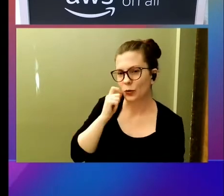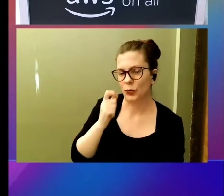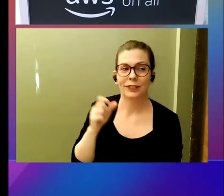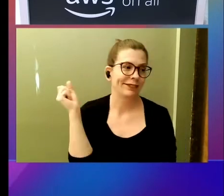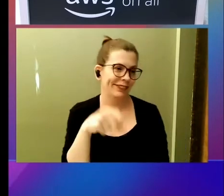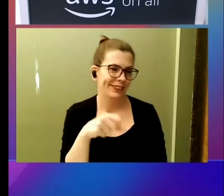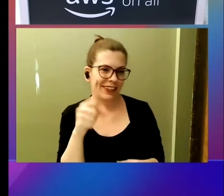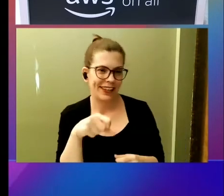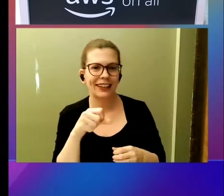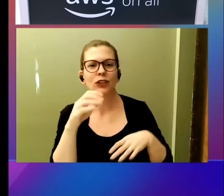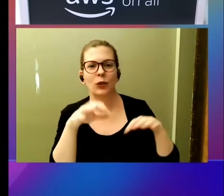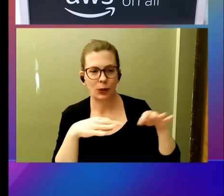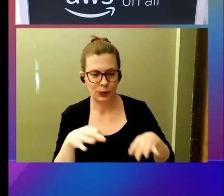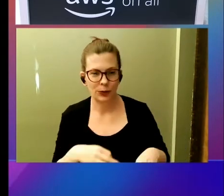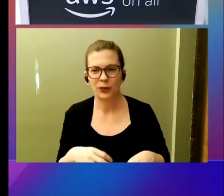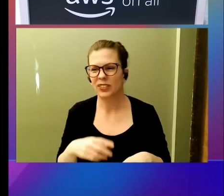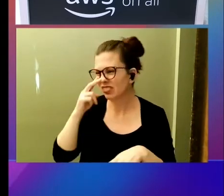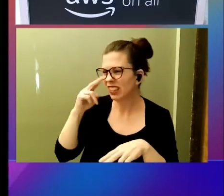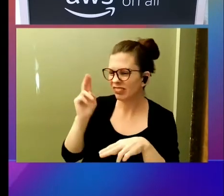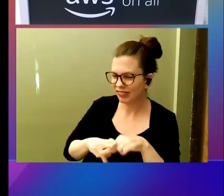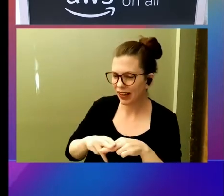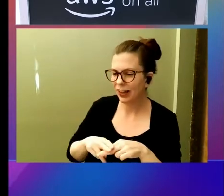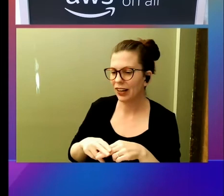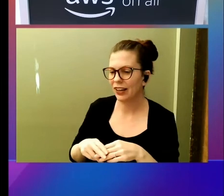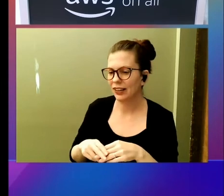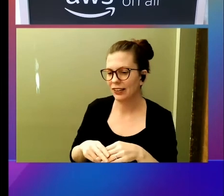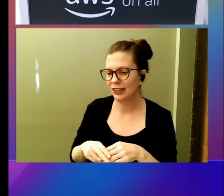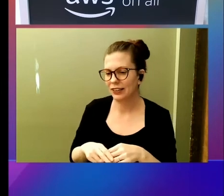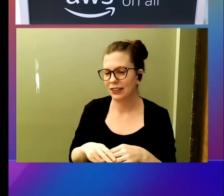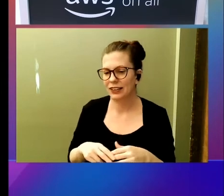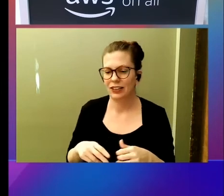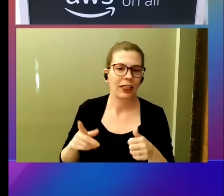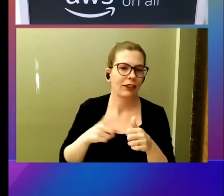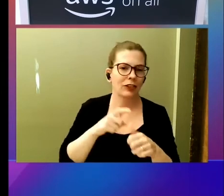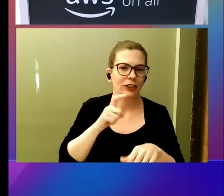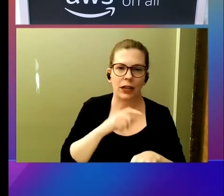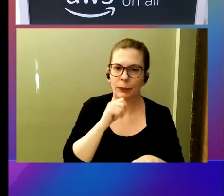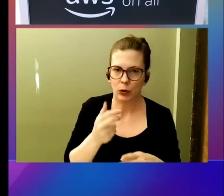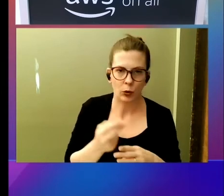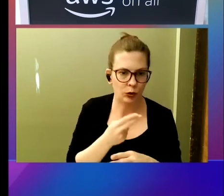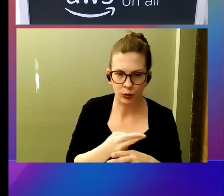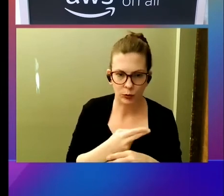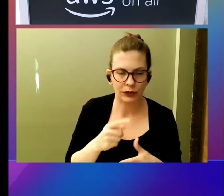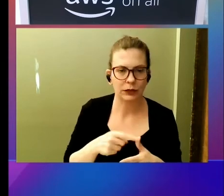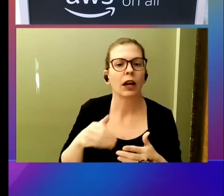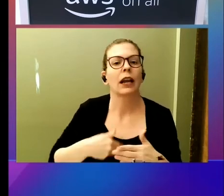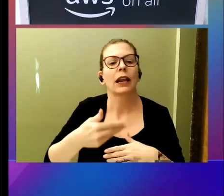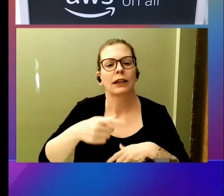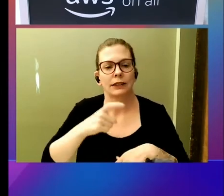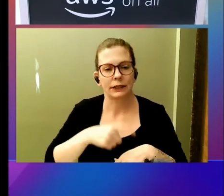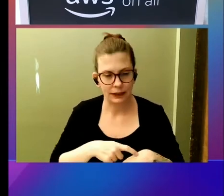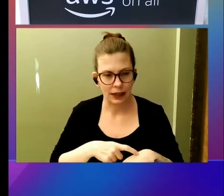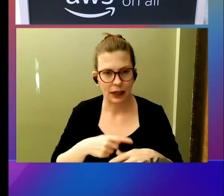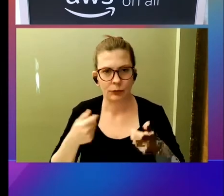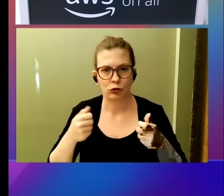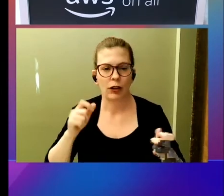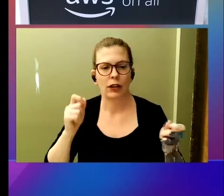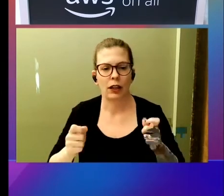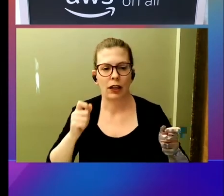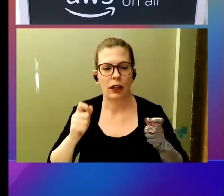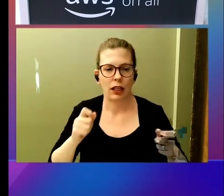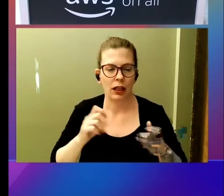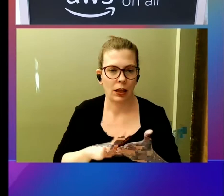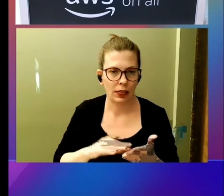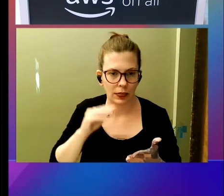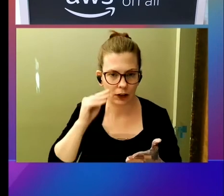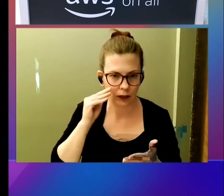it. then the very first time don't use it. Exactly. Then next time come and try to change a little bit and learn what's happening.